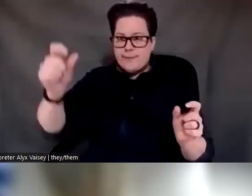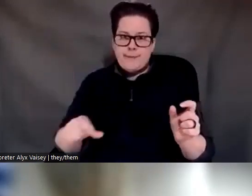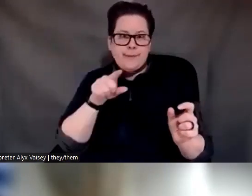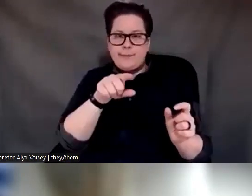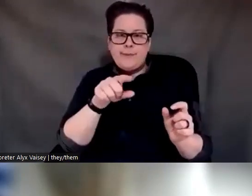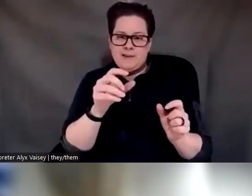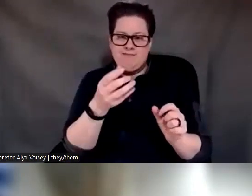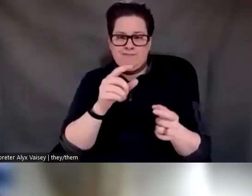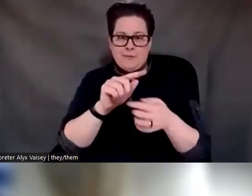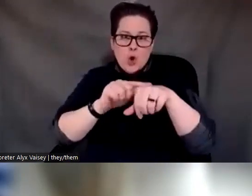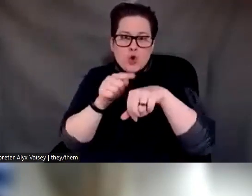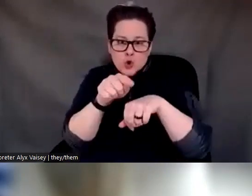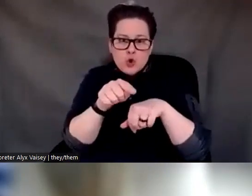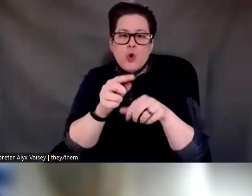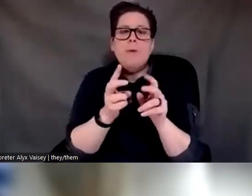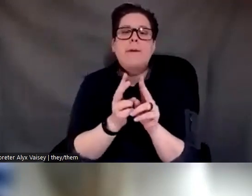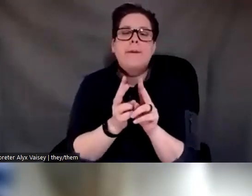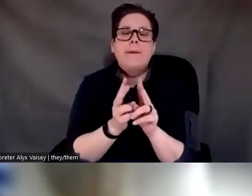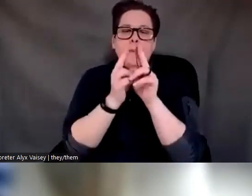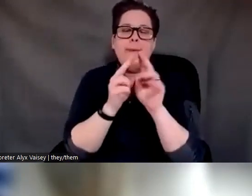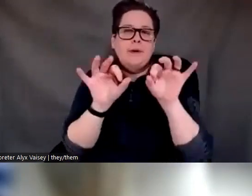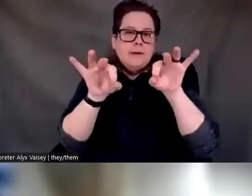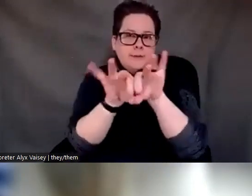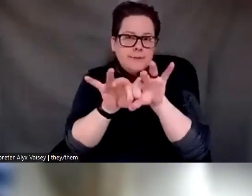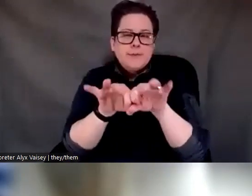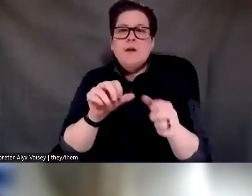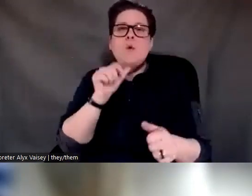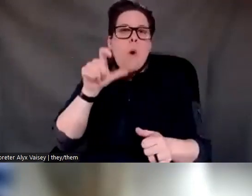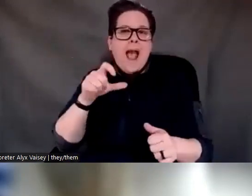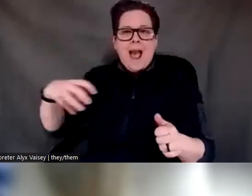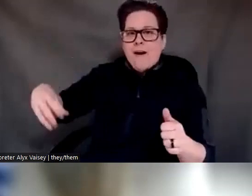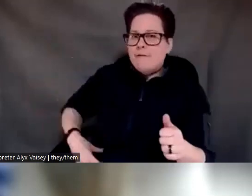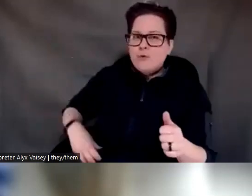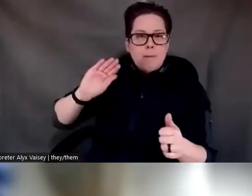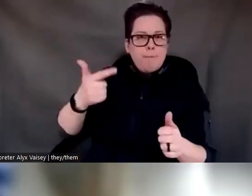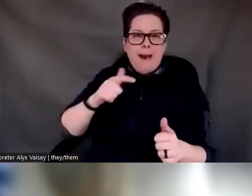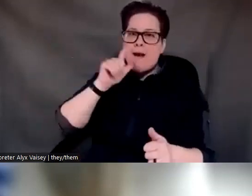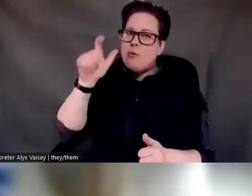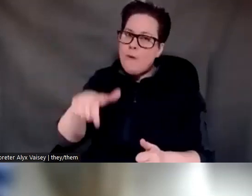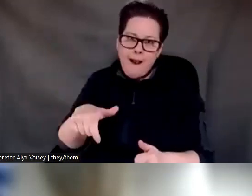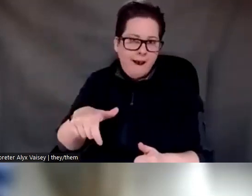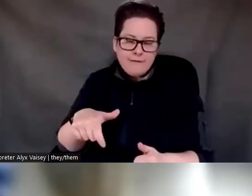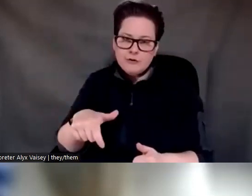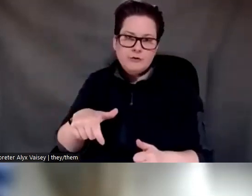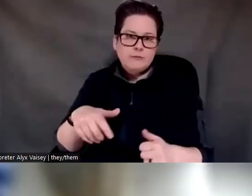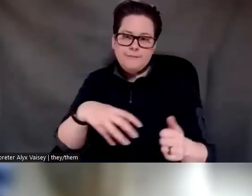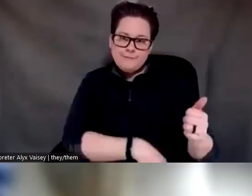not involving a colostomy or ostomy bag or ileostomy.